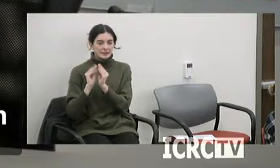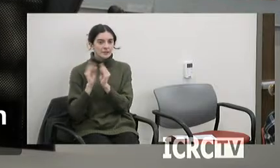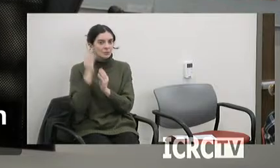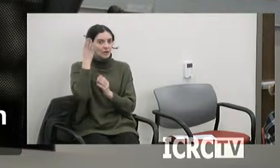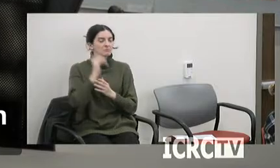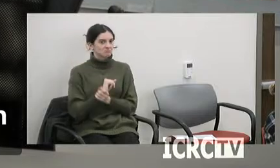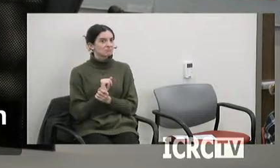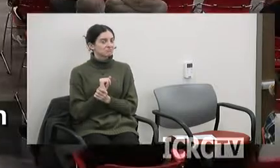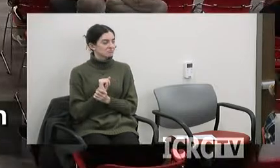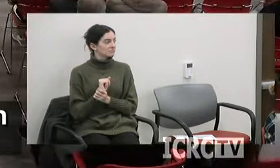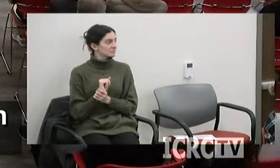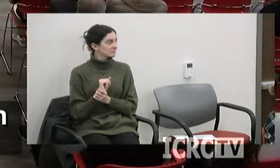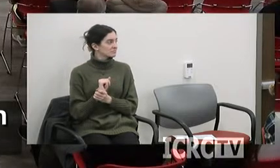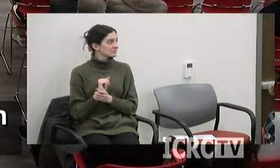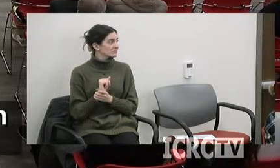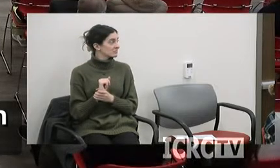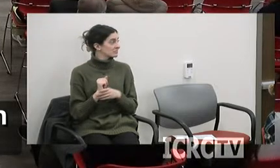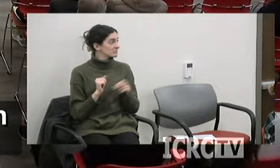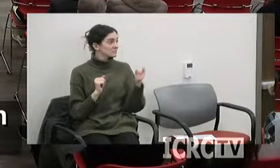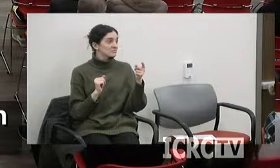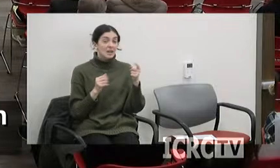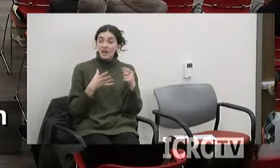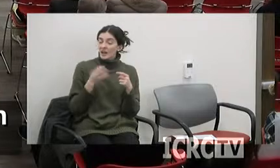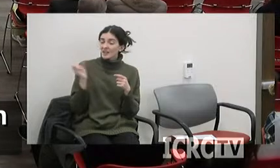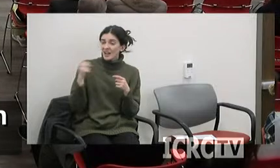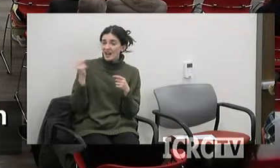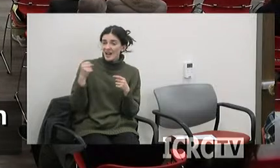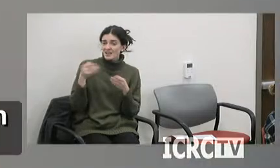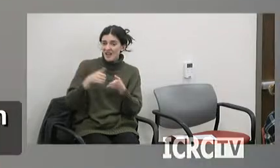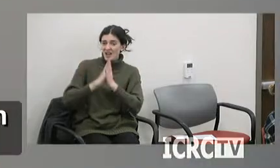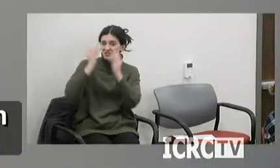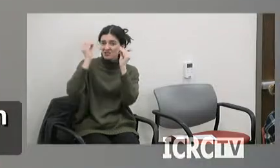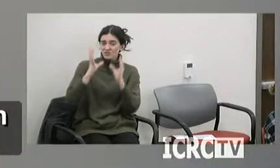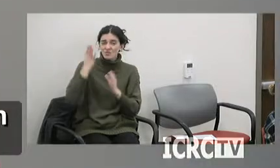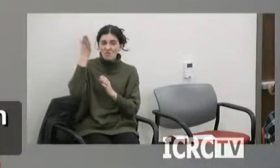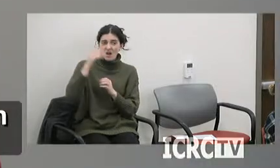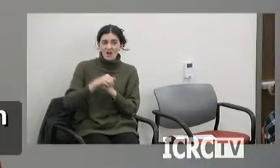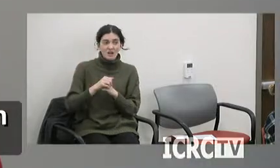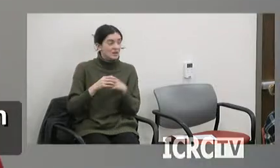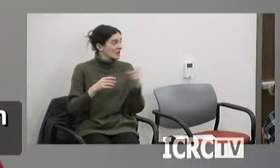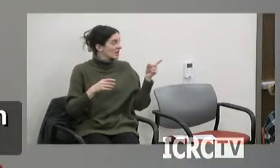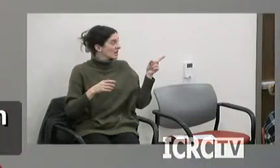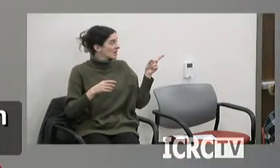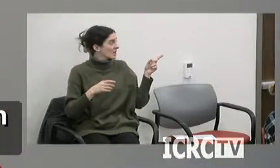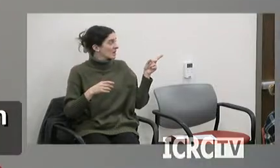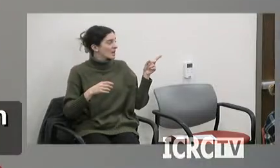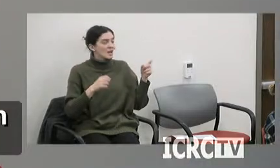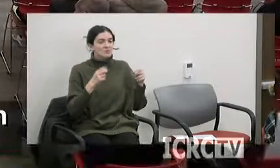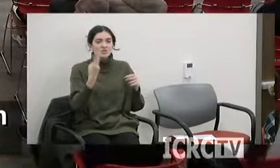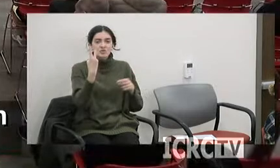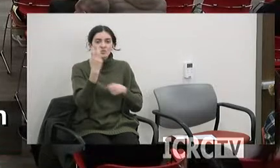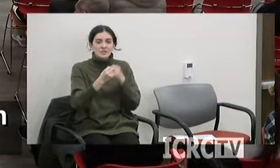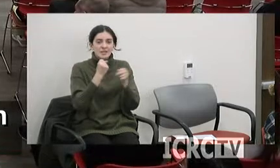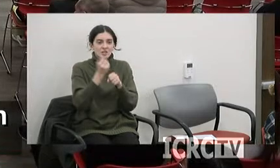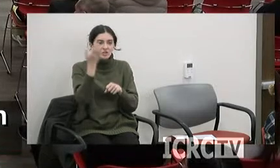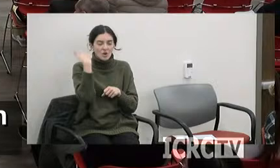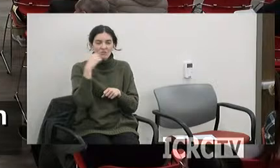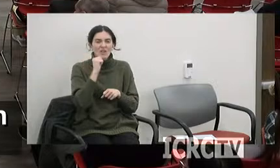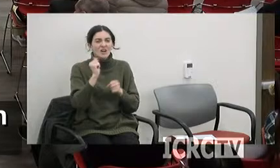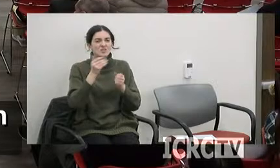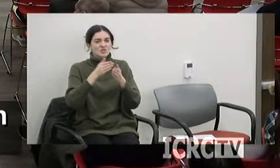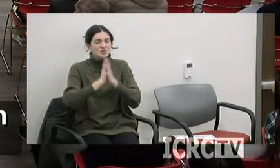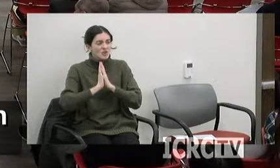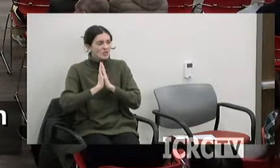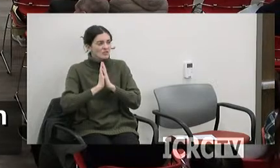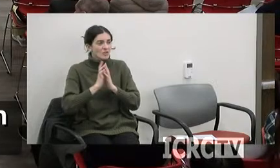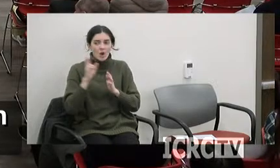And we will send out a survey again, just as we did. I can't find the name of it. It was 2 years ago. It wasn't a survey. Yeah, Rob and